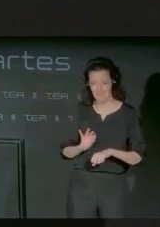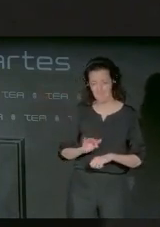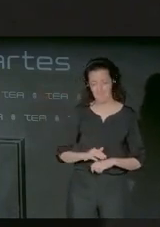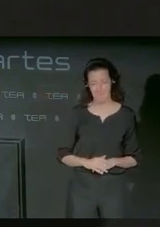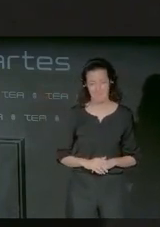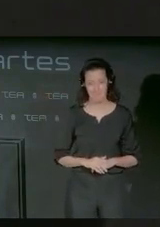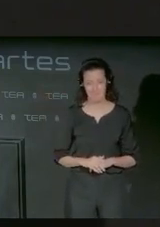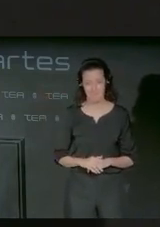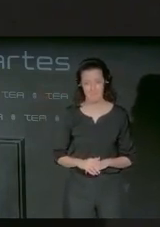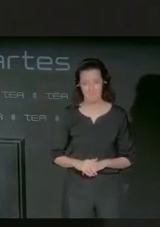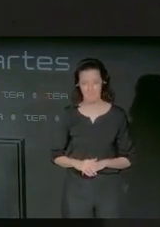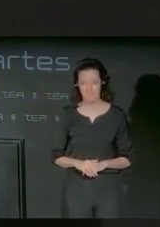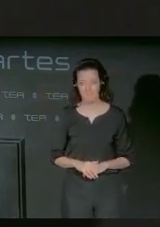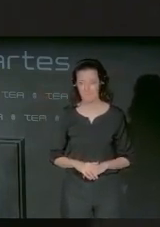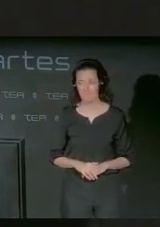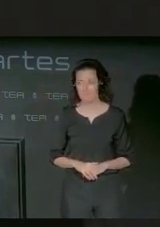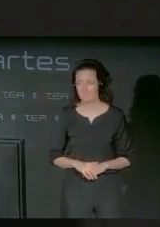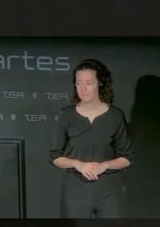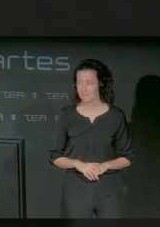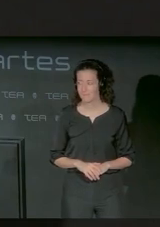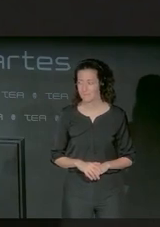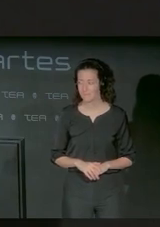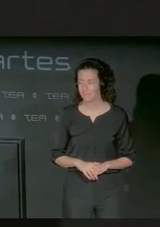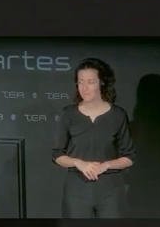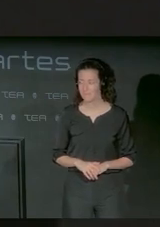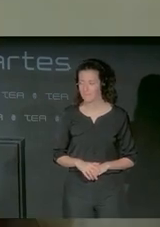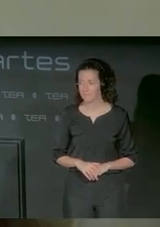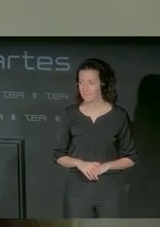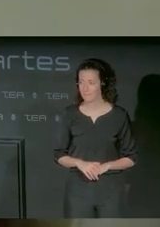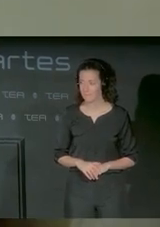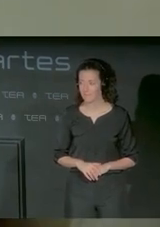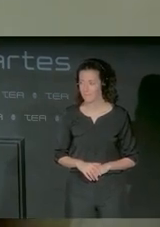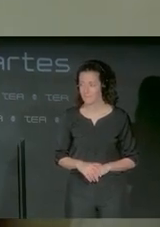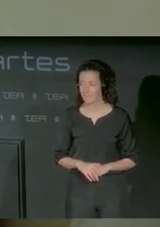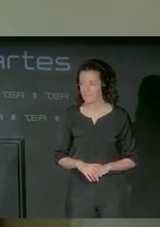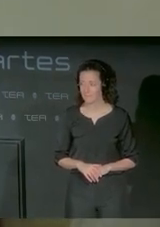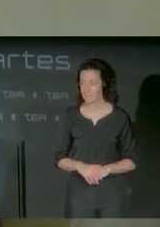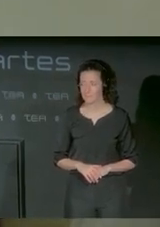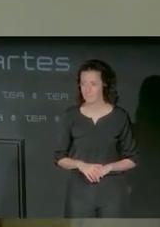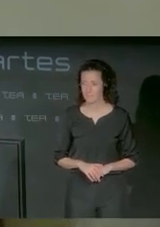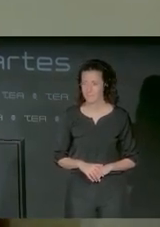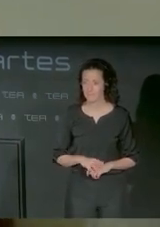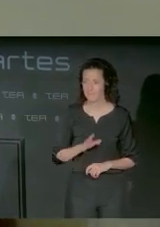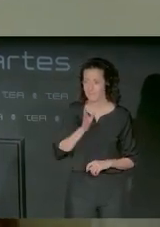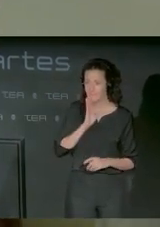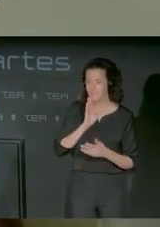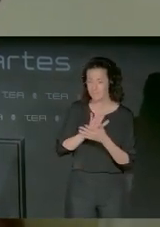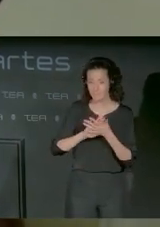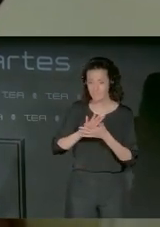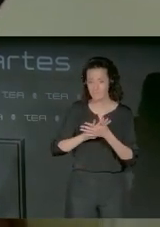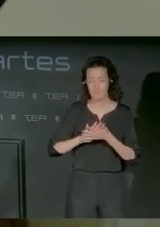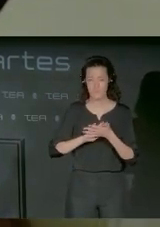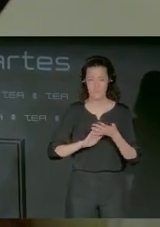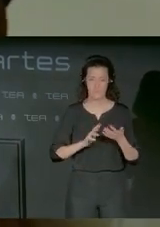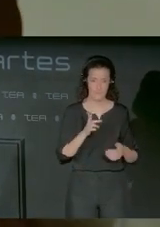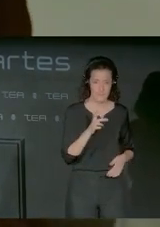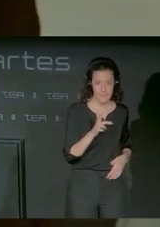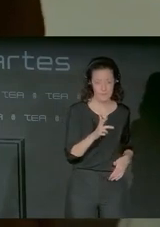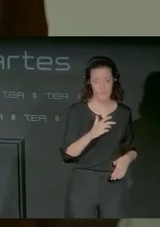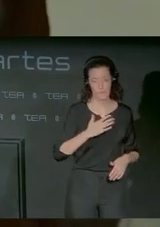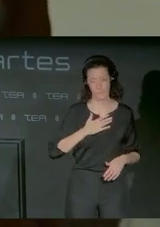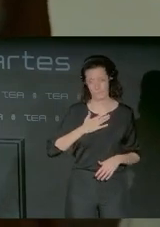and the complexity that we can find in video games. And I just want to know if, for example, one of the recommendations,